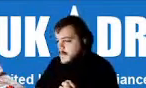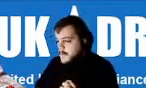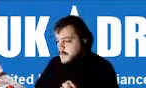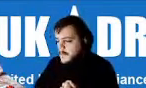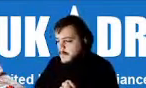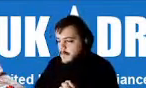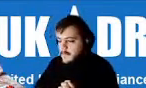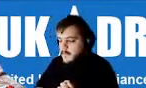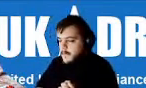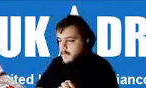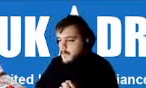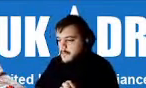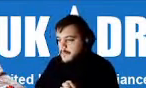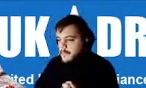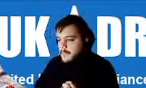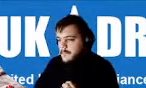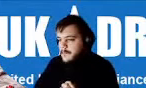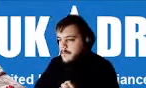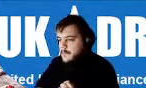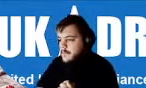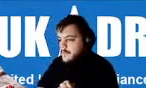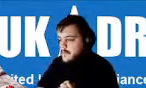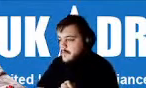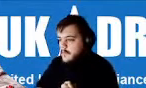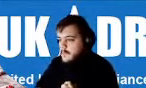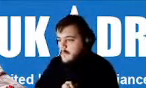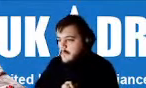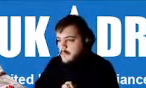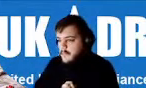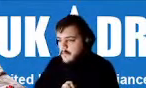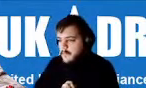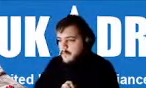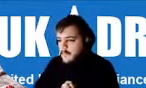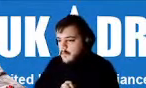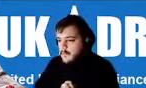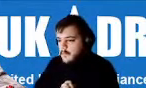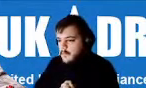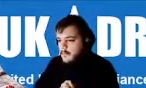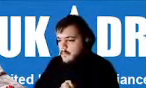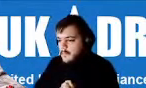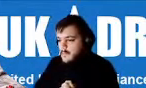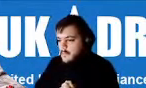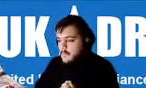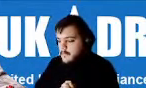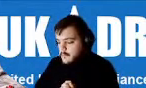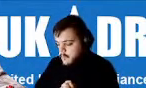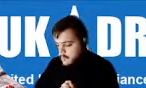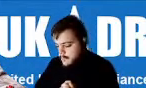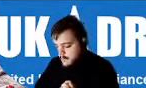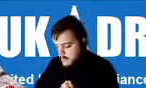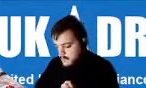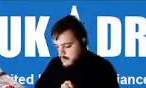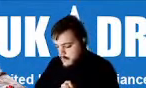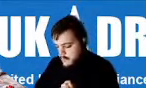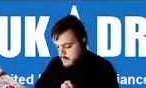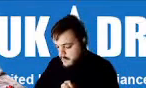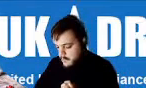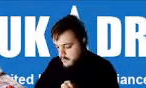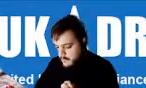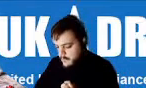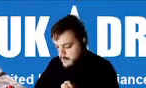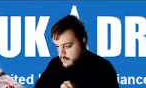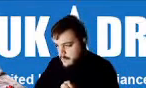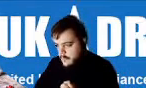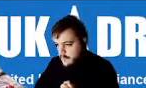the UKADR Steering Committee. And for those of you who perhaps haven't encountered UKADR